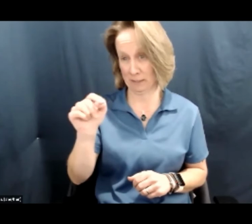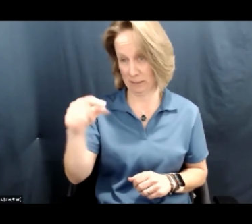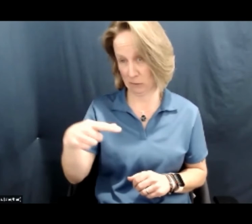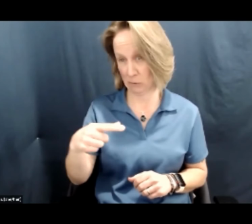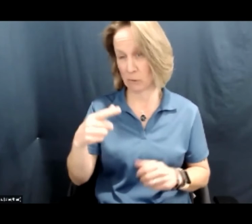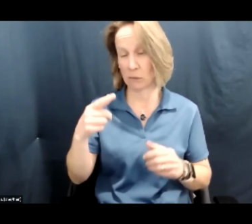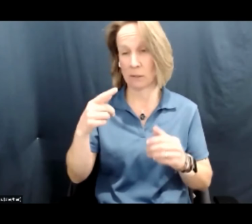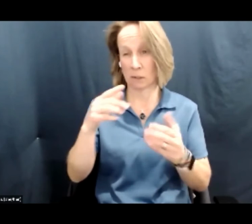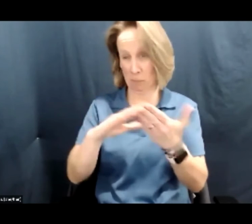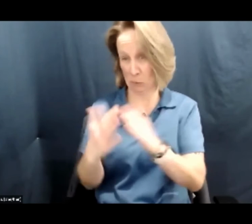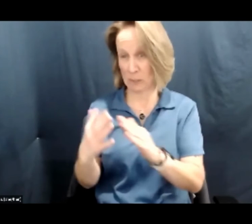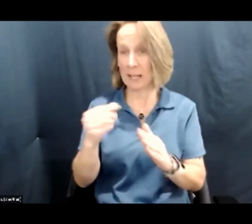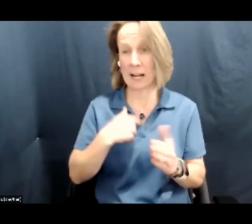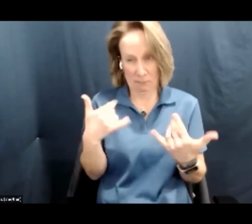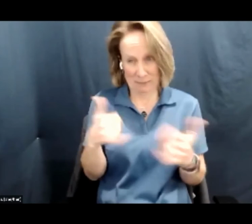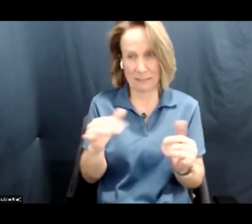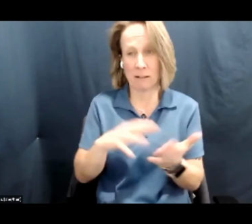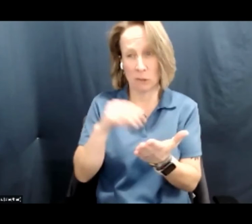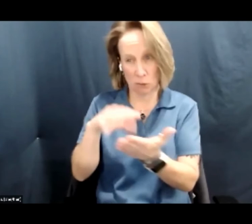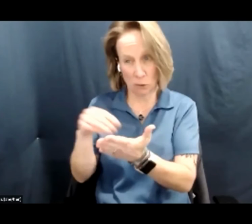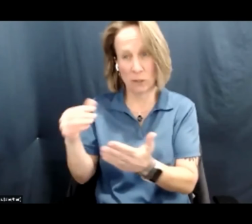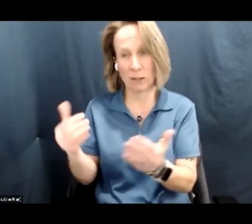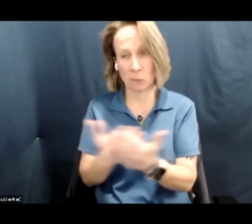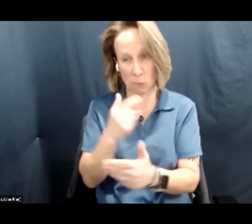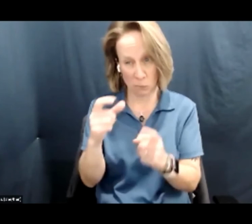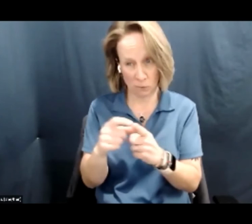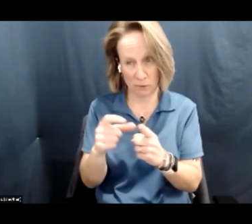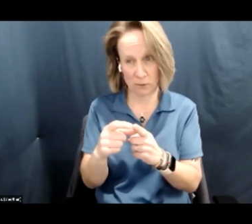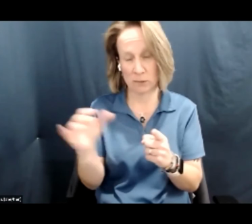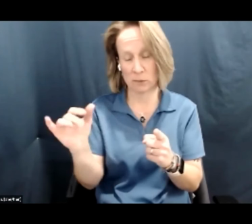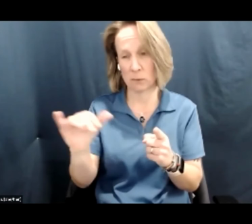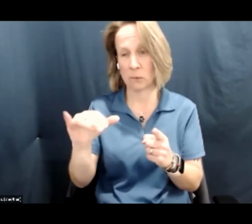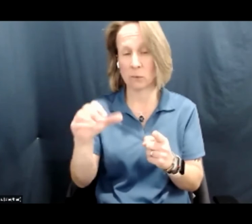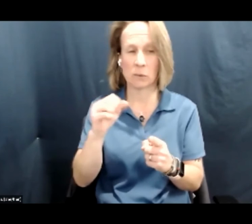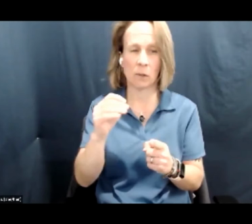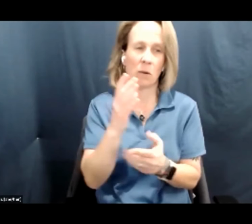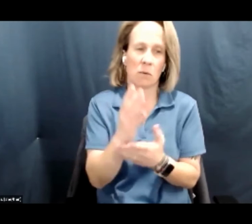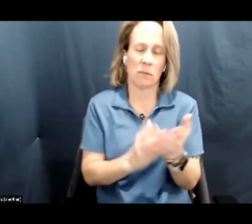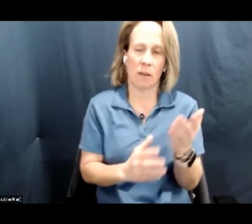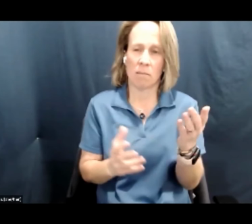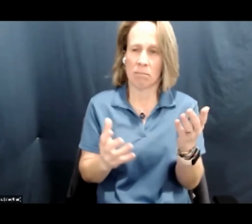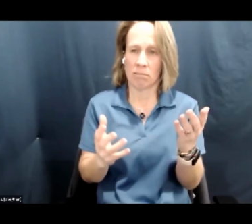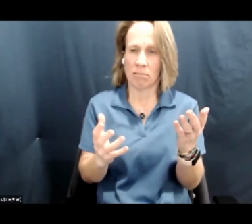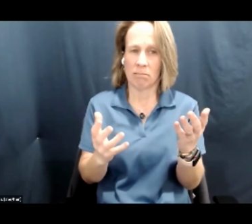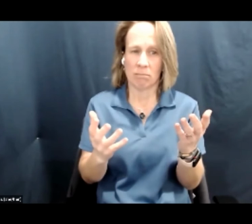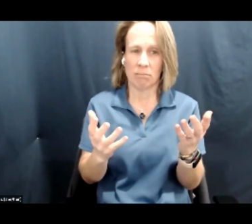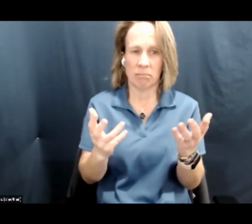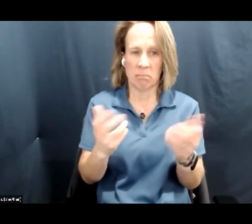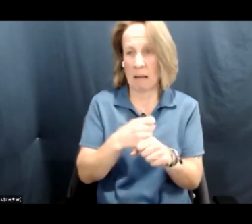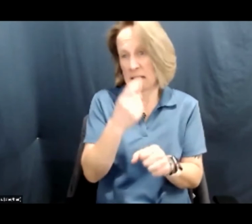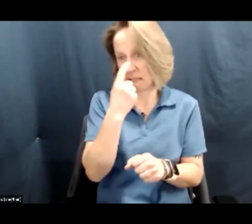well. So it's totally understandable that some folks might be uncomfortable with these terms.